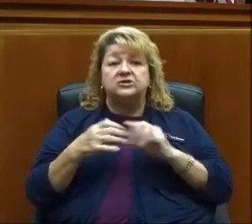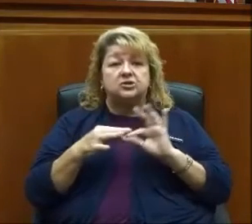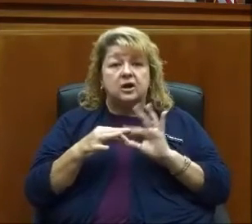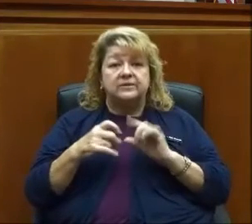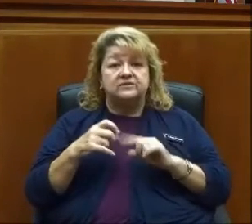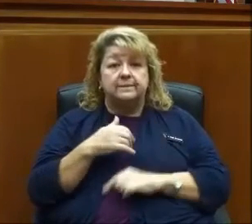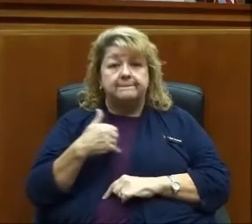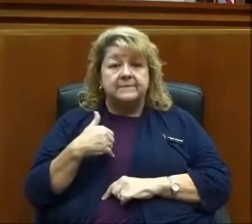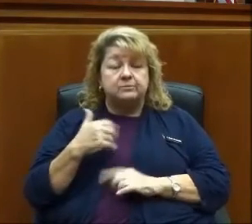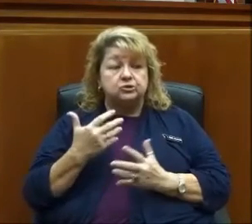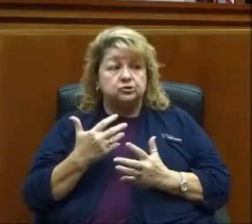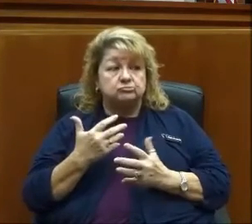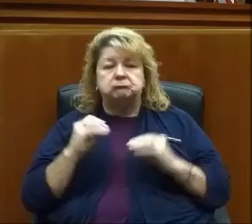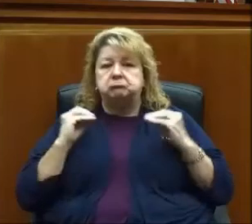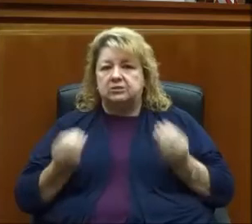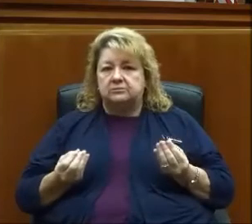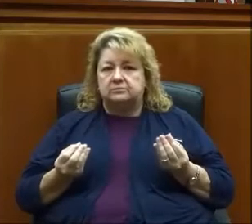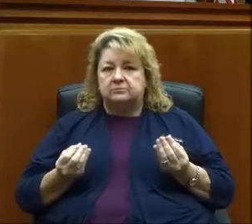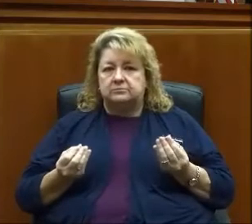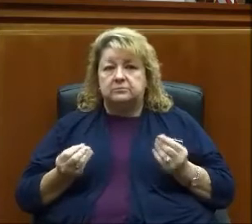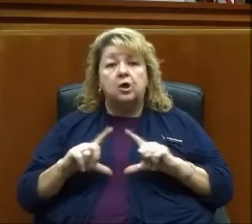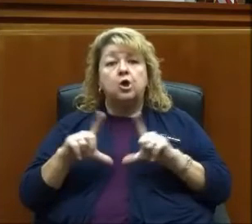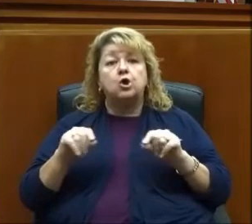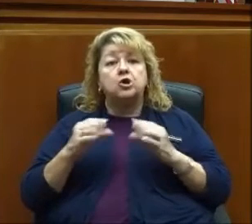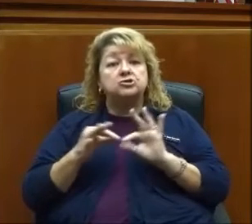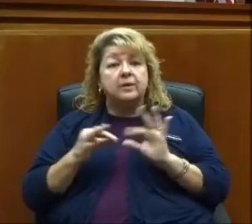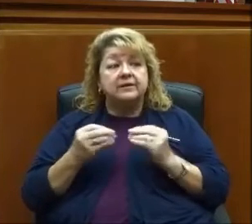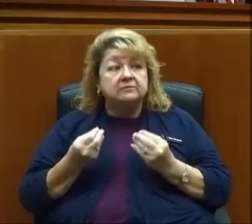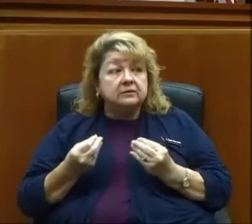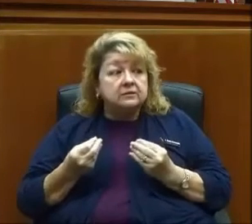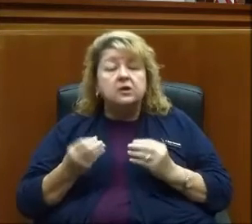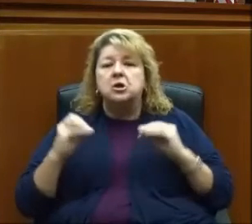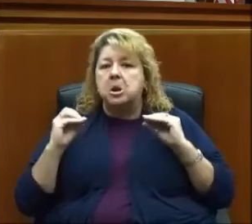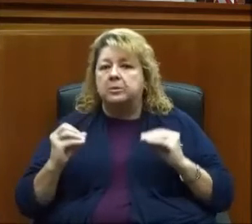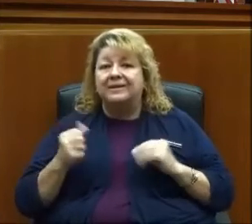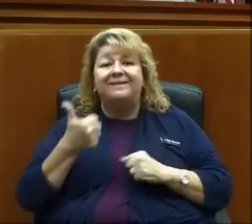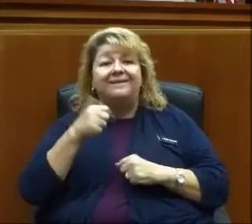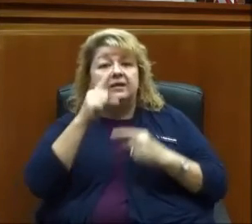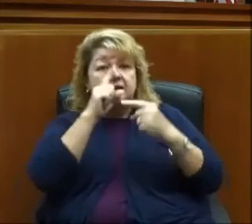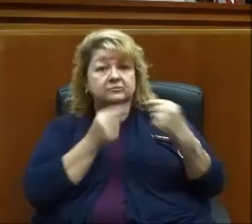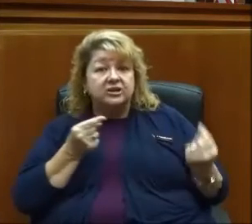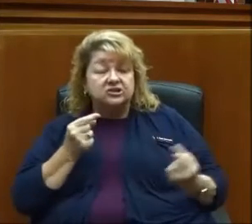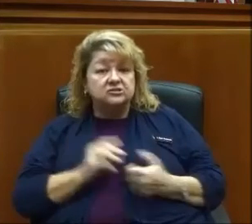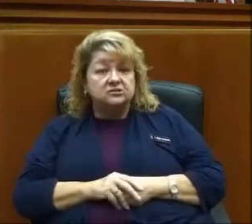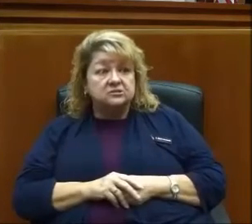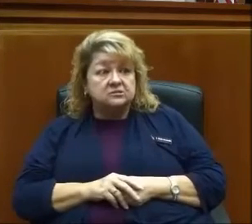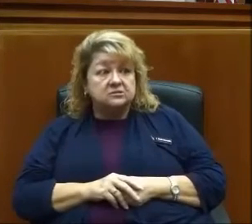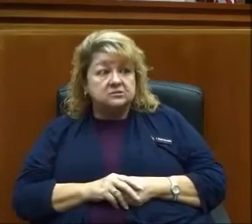None? Okay, do we have any comment cards? None. Okay, do we have any objections to the motion?